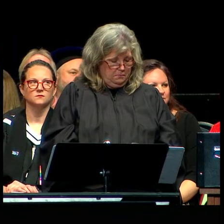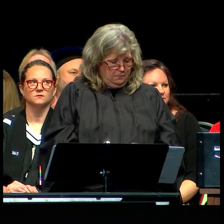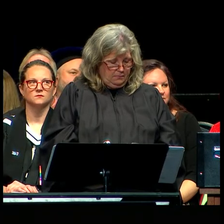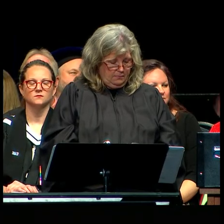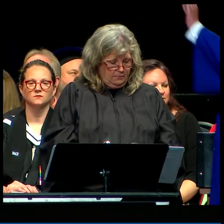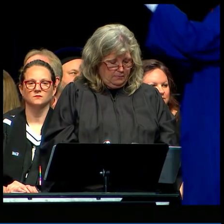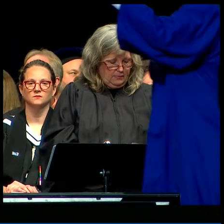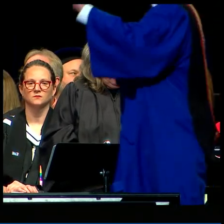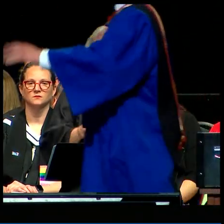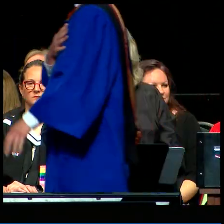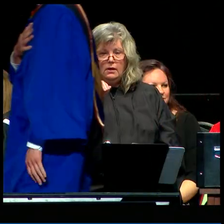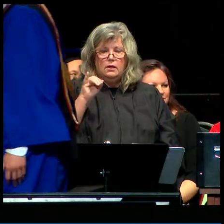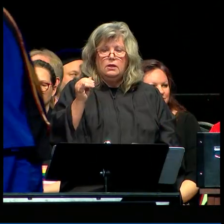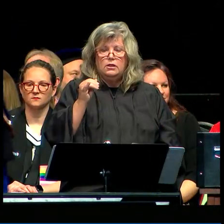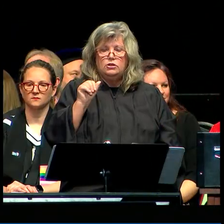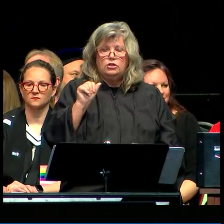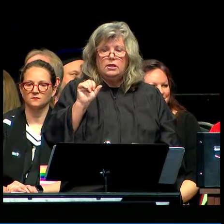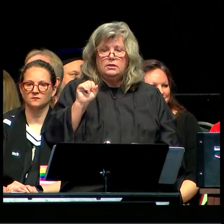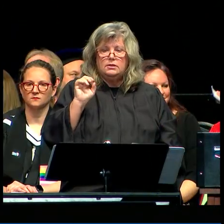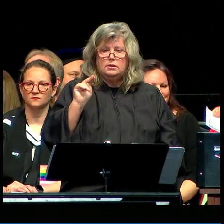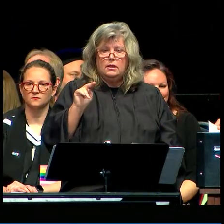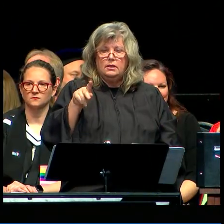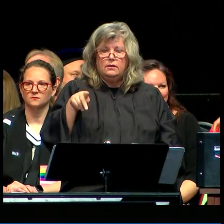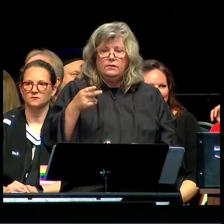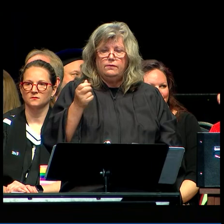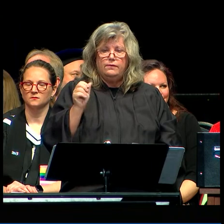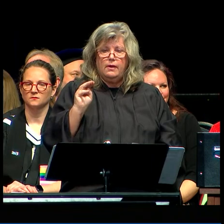Jason Pham, with distinction.